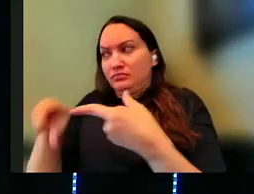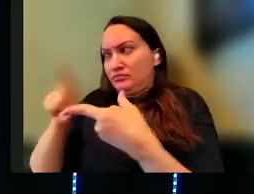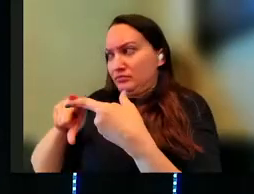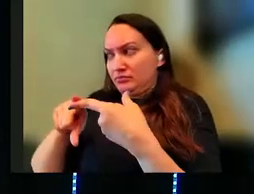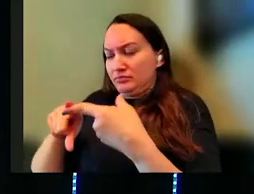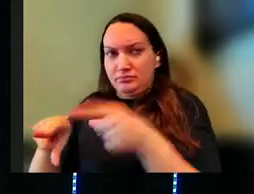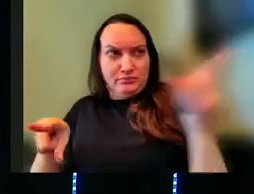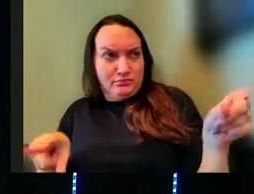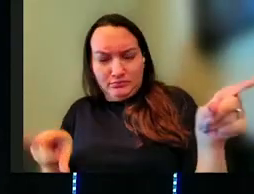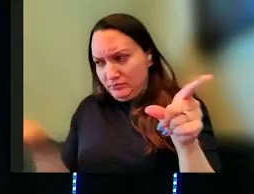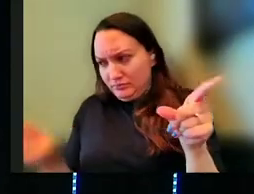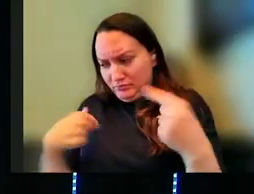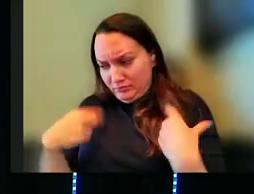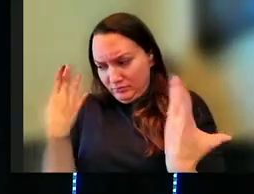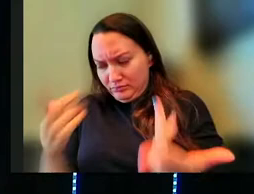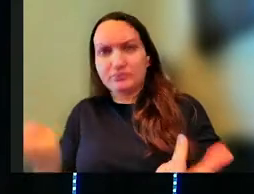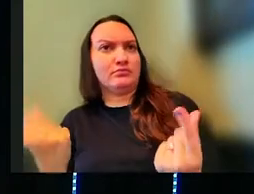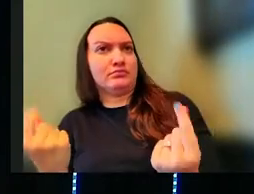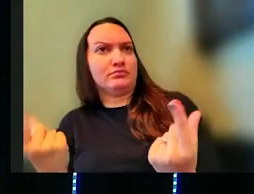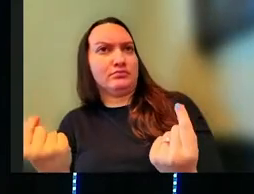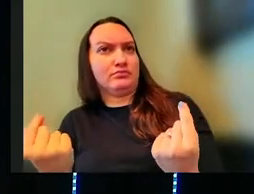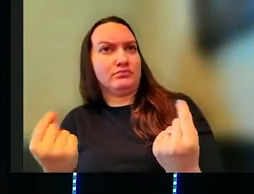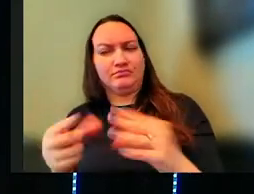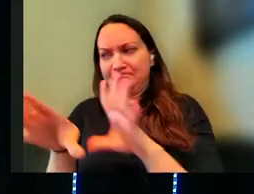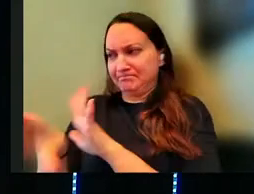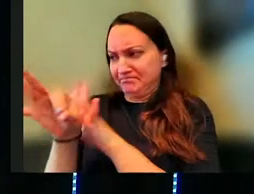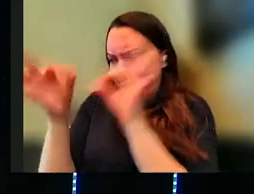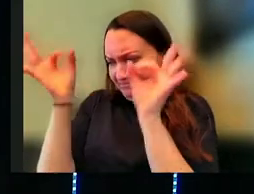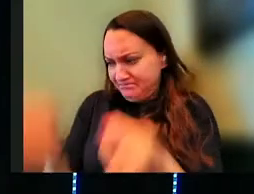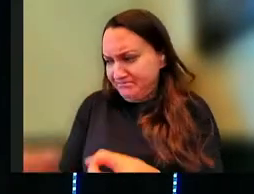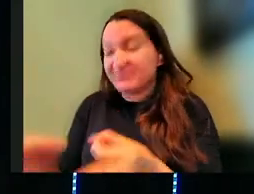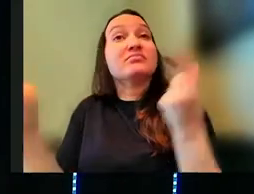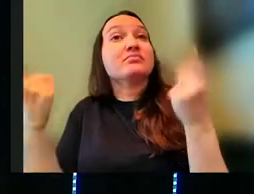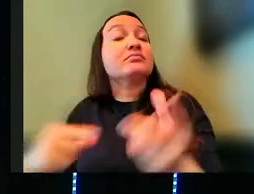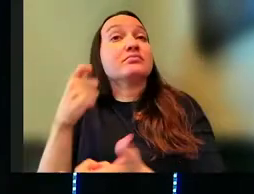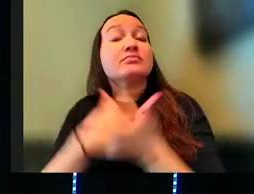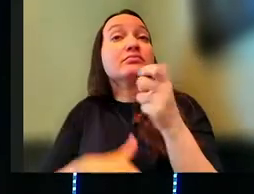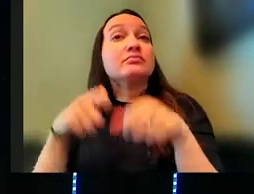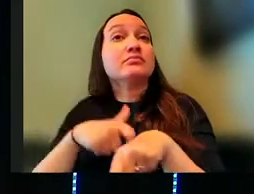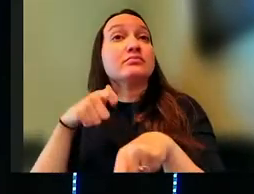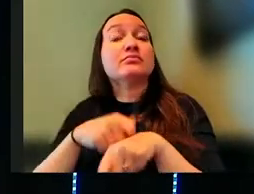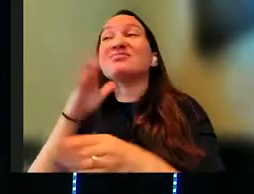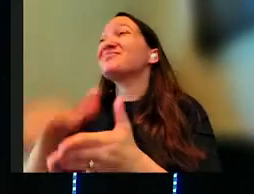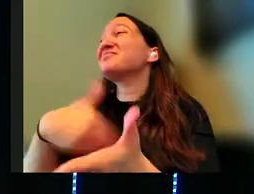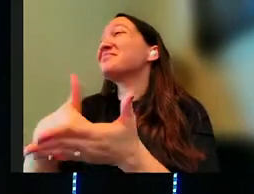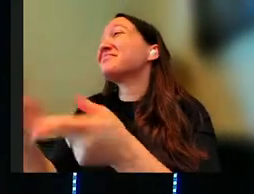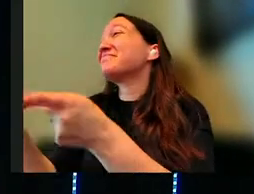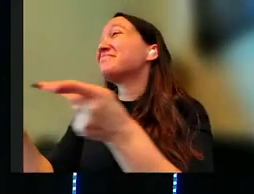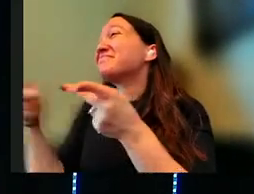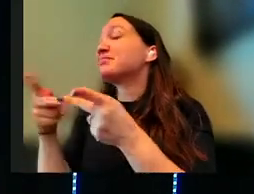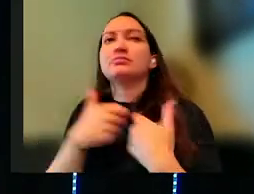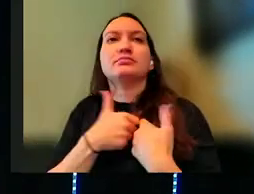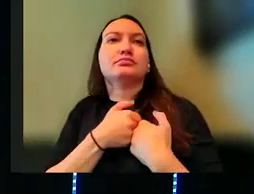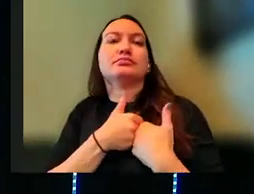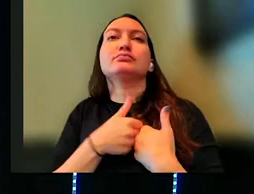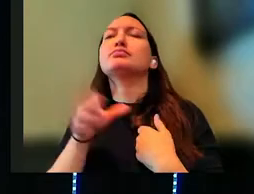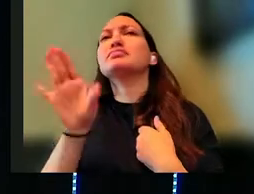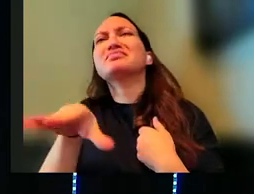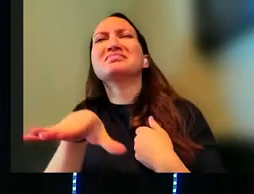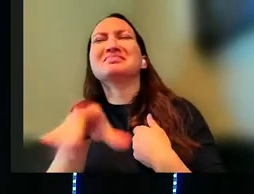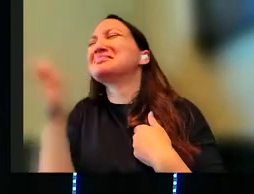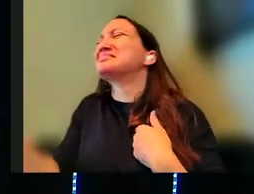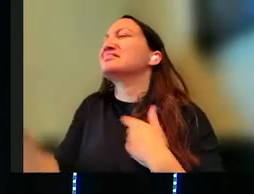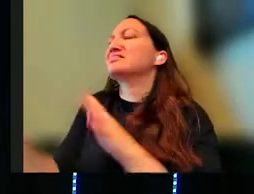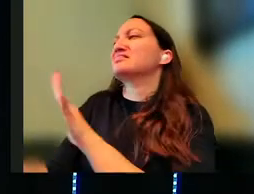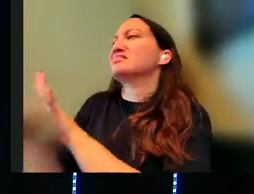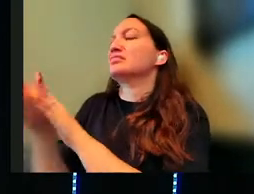this, and I don't know what to do. What decision do we make? And then what happens every time you get to a place, you're like, know, tuck your significant other. It's like, you, you just choose. And then they,